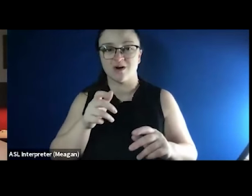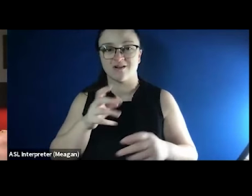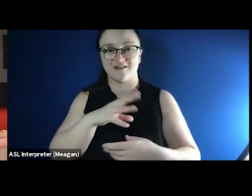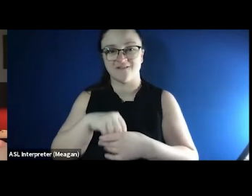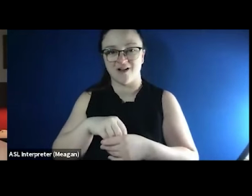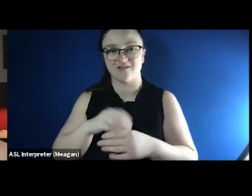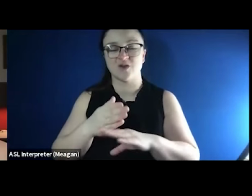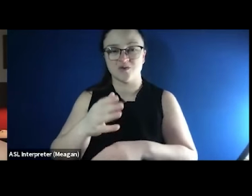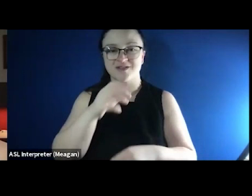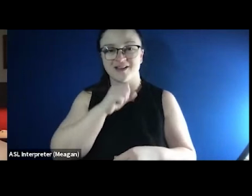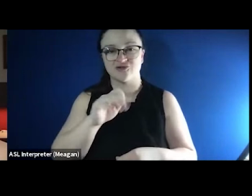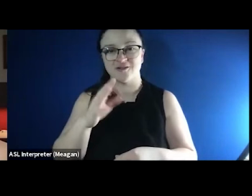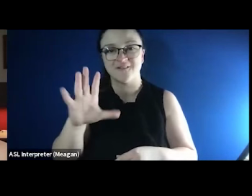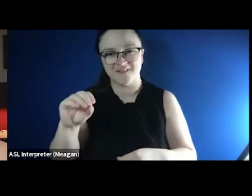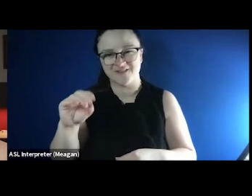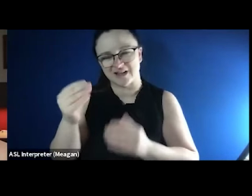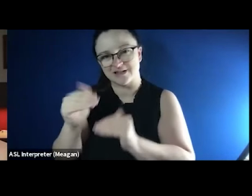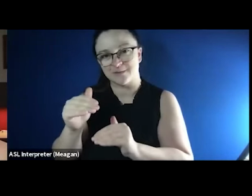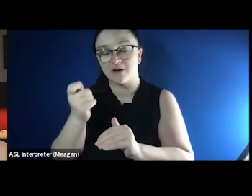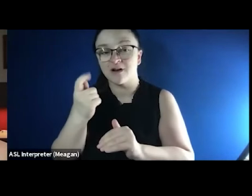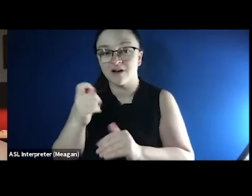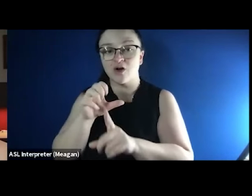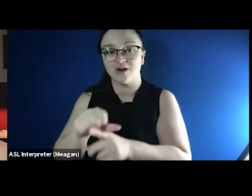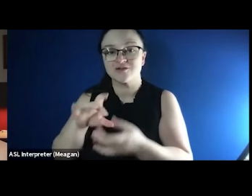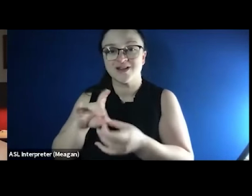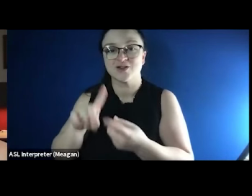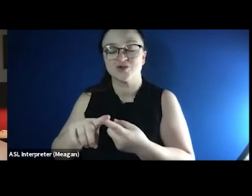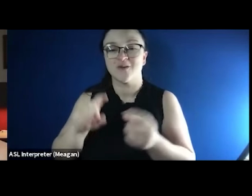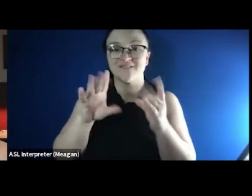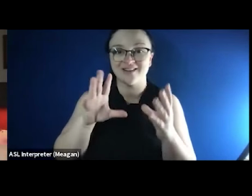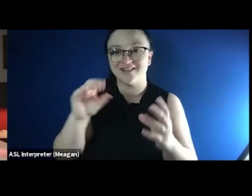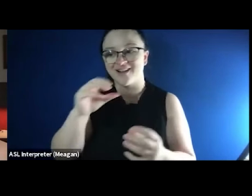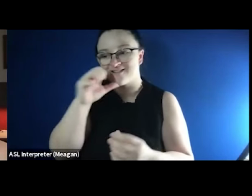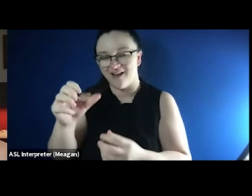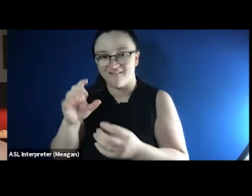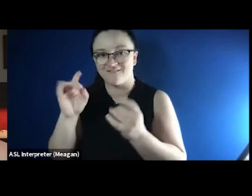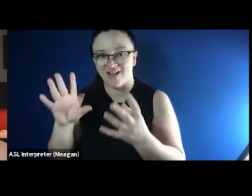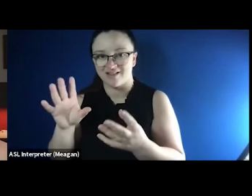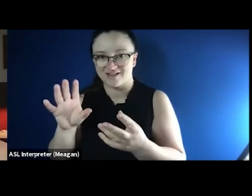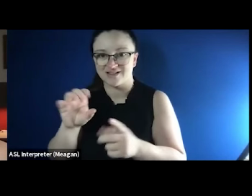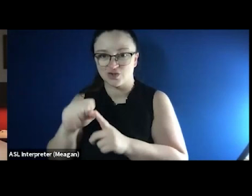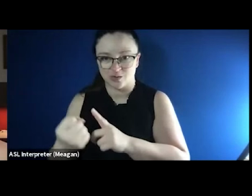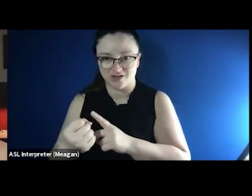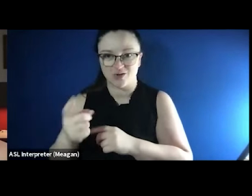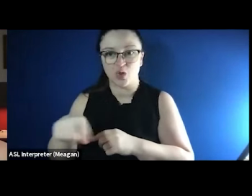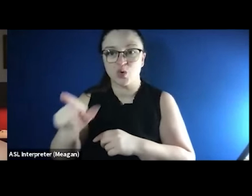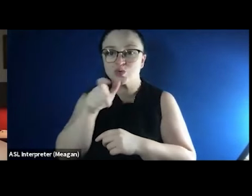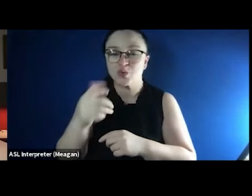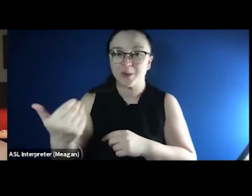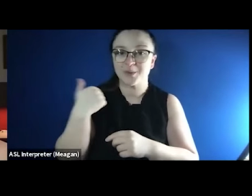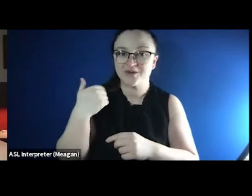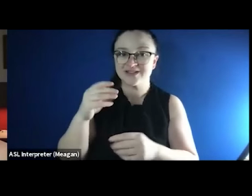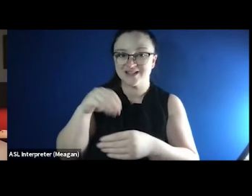limited. However, arrests may relate to both violent and nonviolent offenses. For those who have been previously incarcerated,